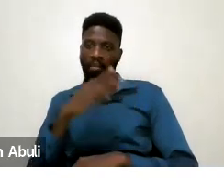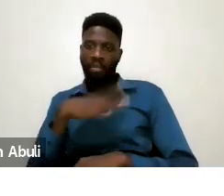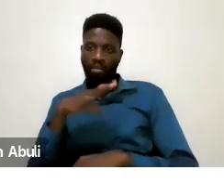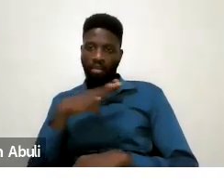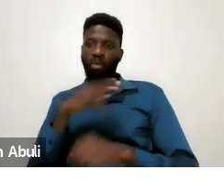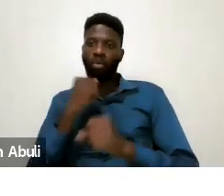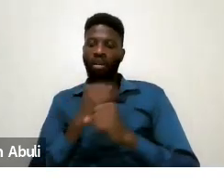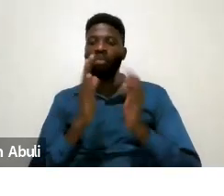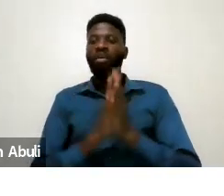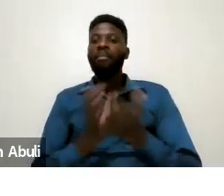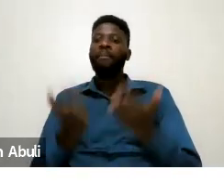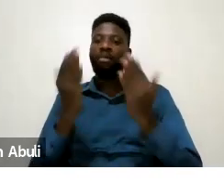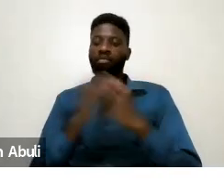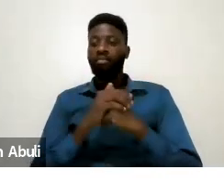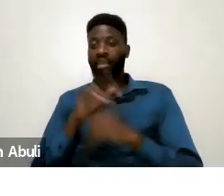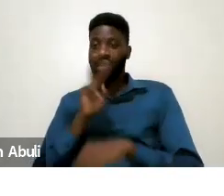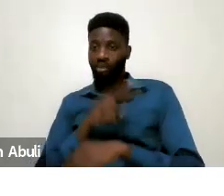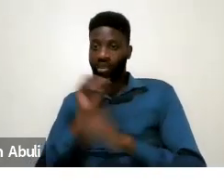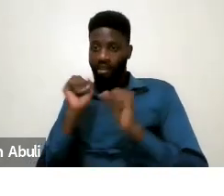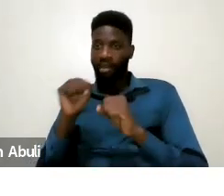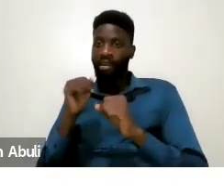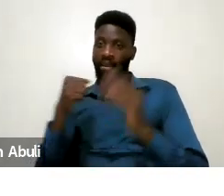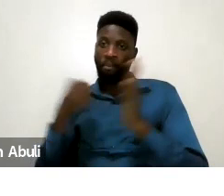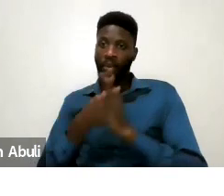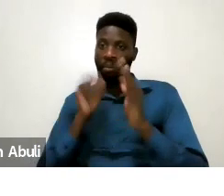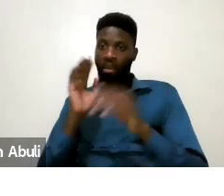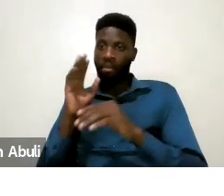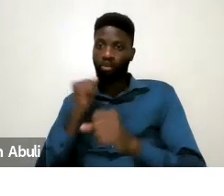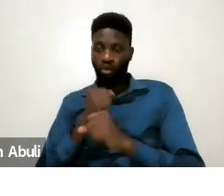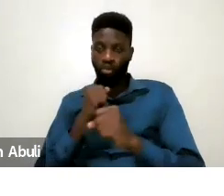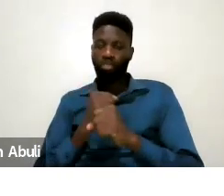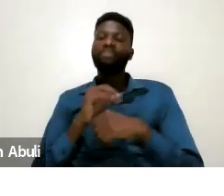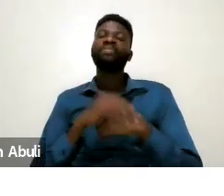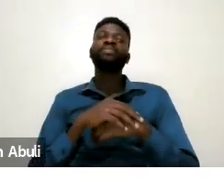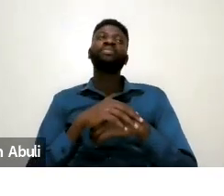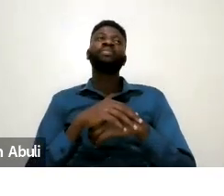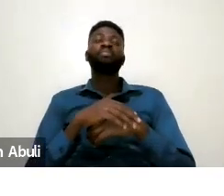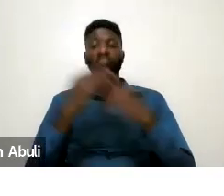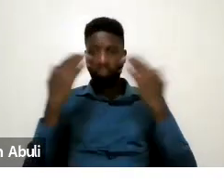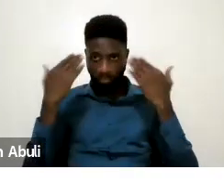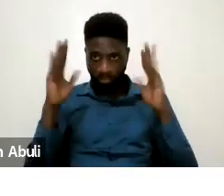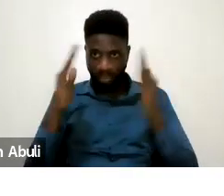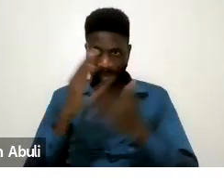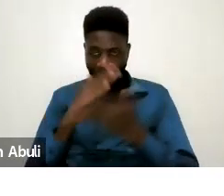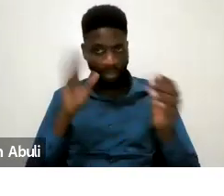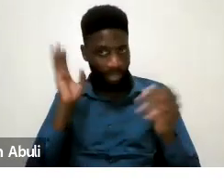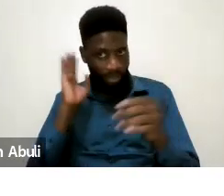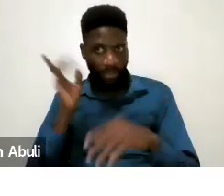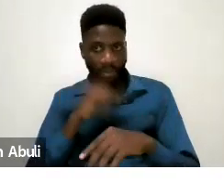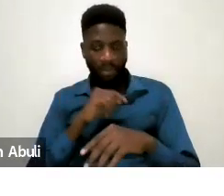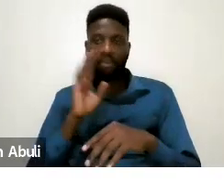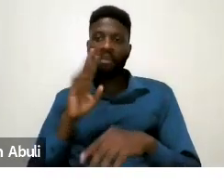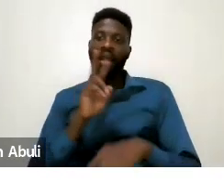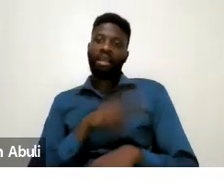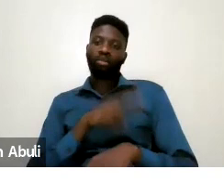can impact your career as well as your general outlook. I don't know if some of you have heard of this saying that your attitude will